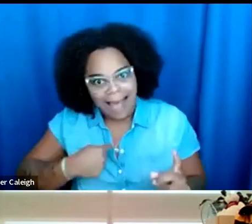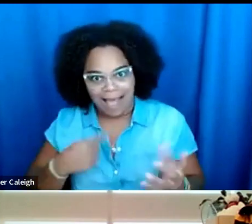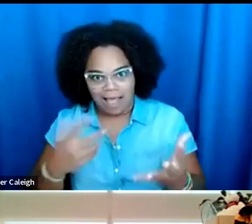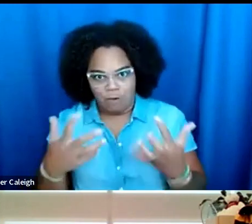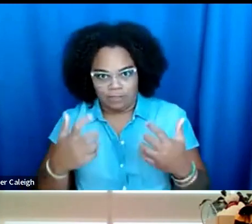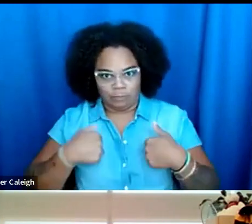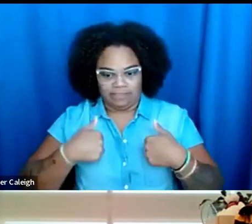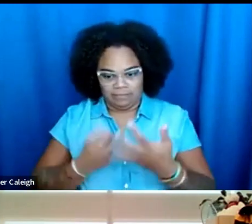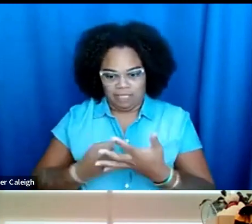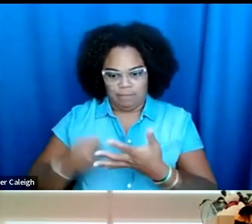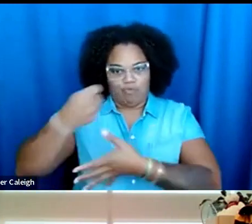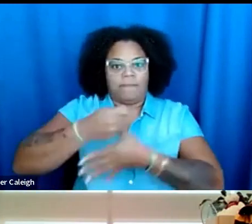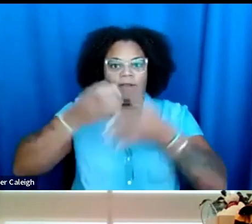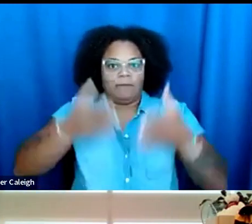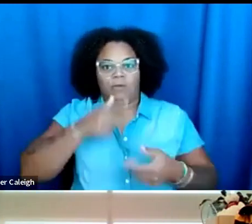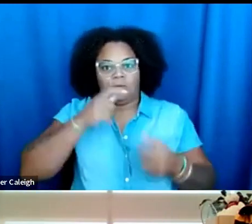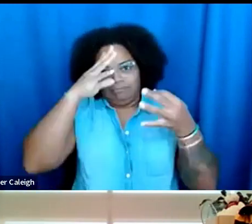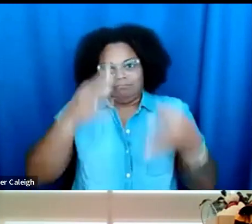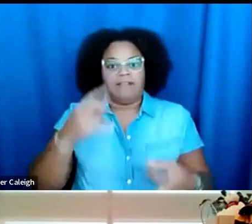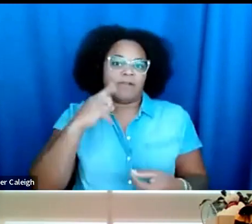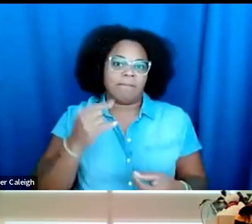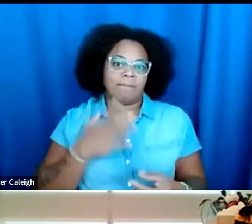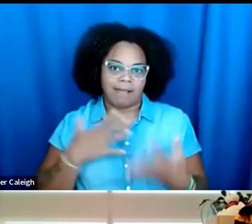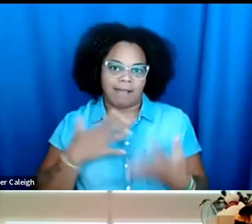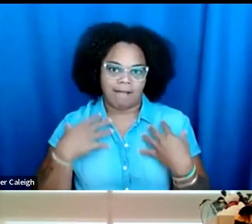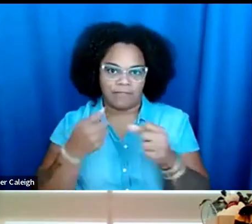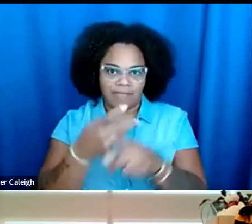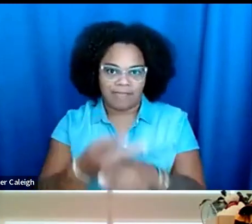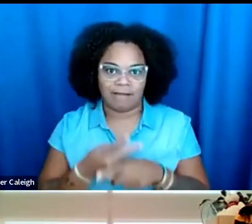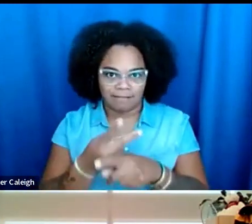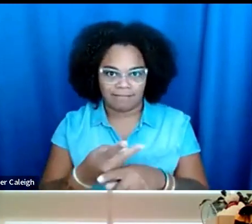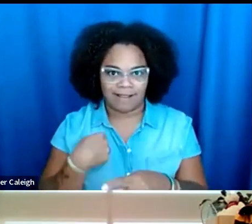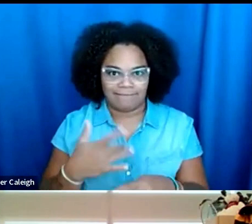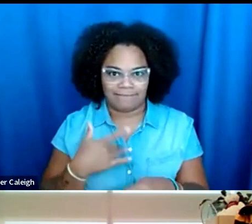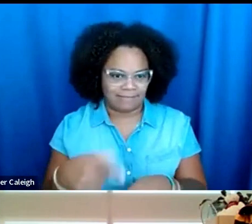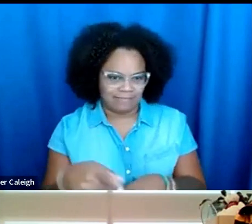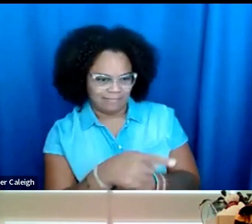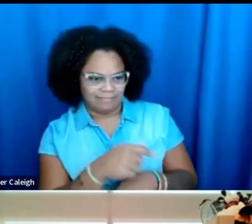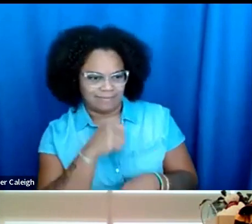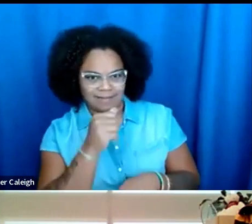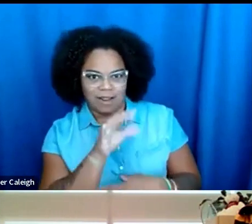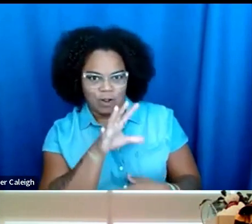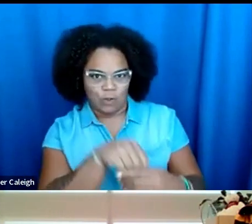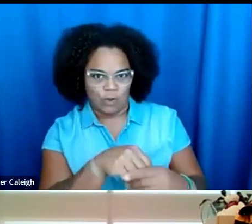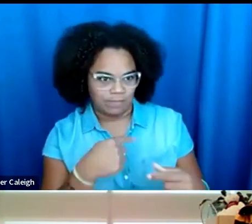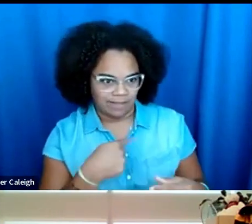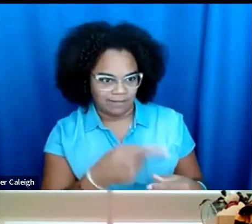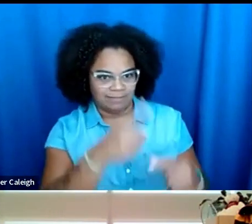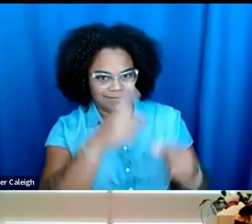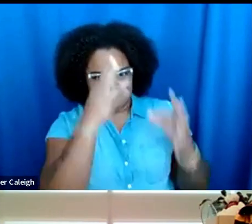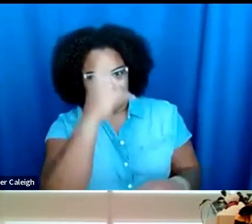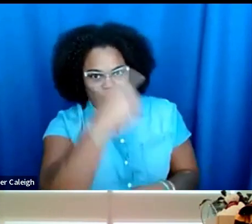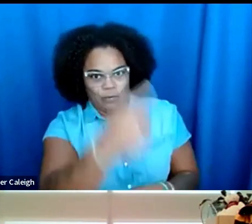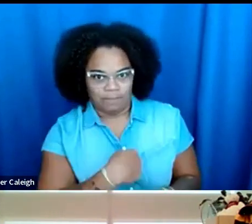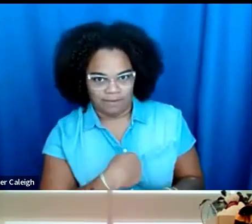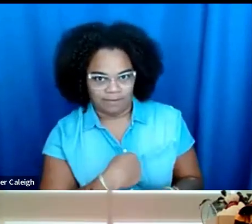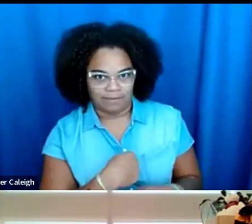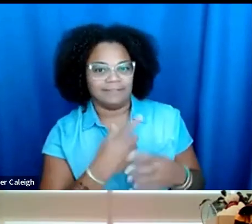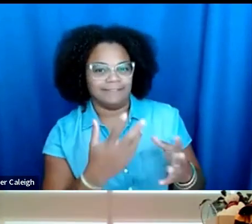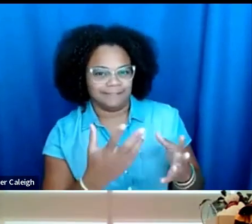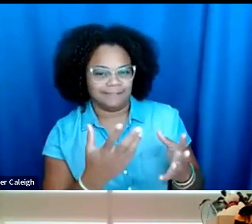you know, I felt that that was not the case. And so that's, you know, why I'm so passionate about getting the community